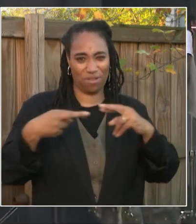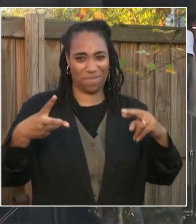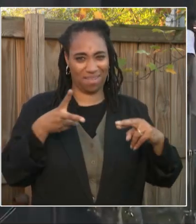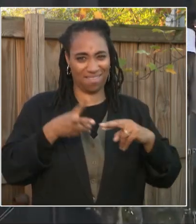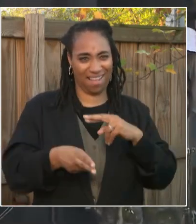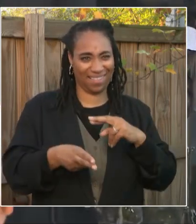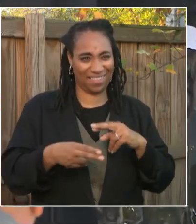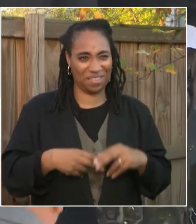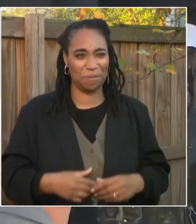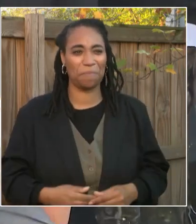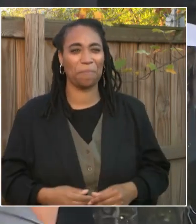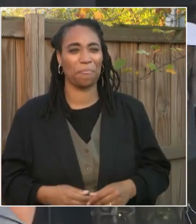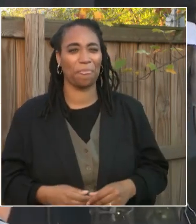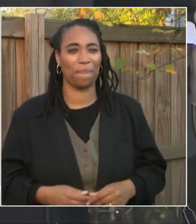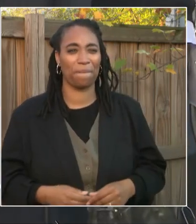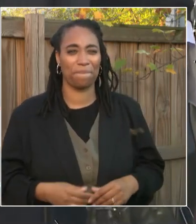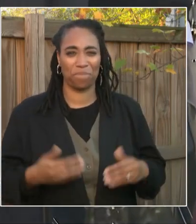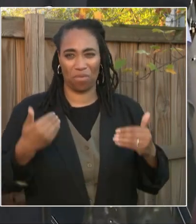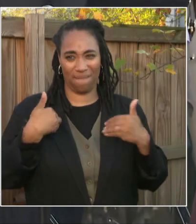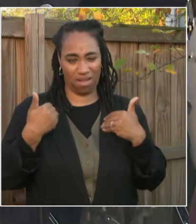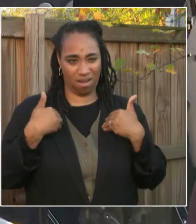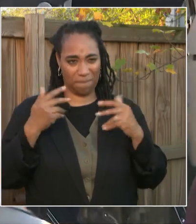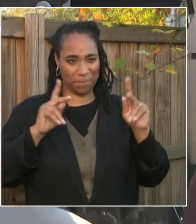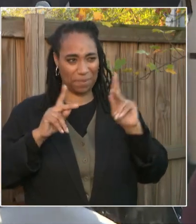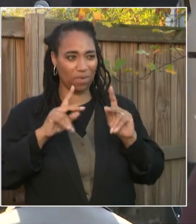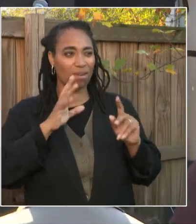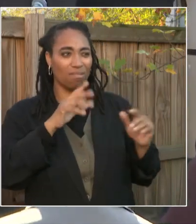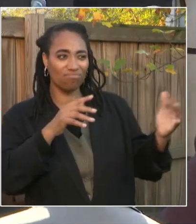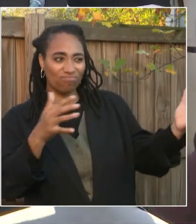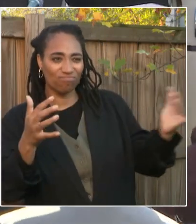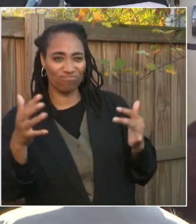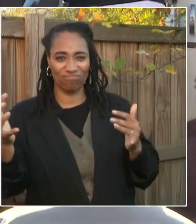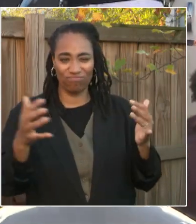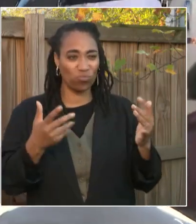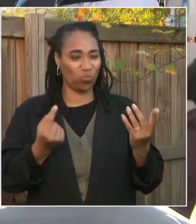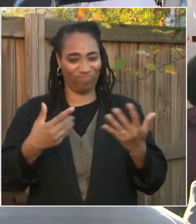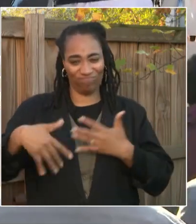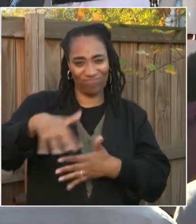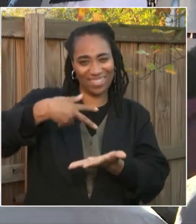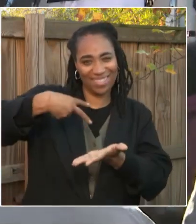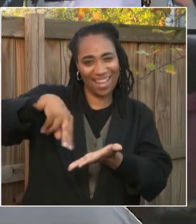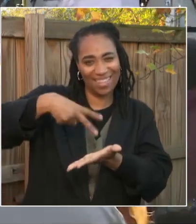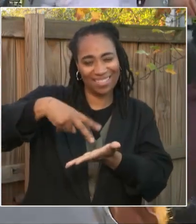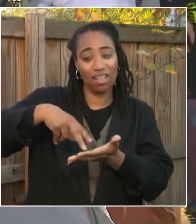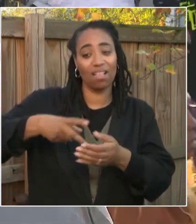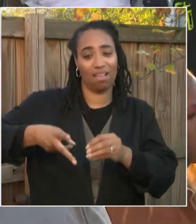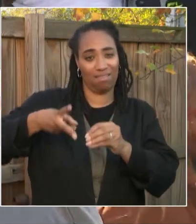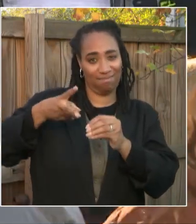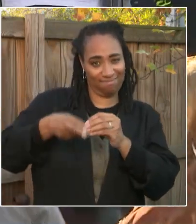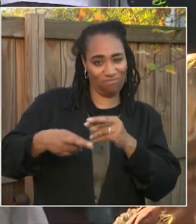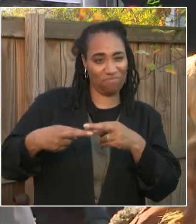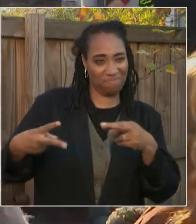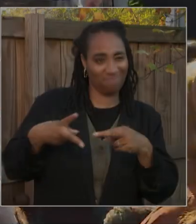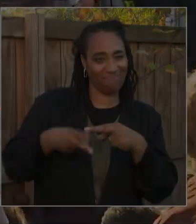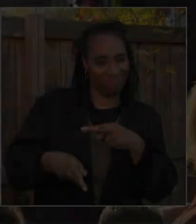So we got some young people who are going to come up. They're going to dance. We're going to have the ribbon cutting, and then let the crank